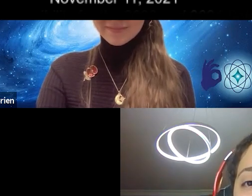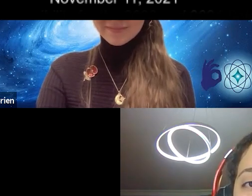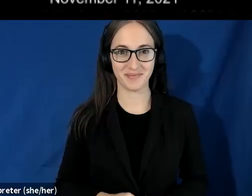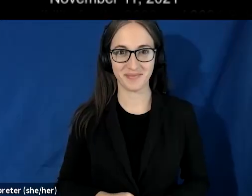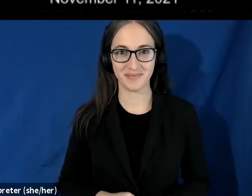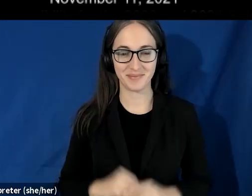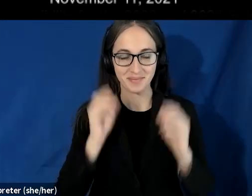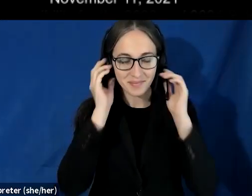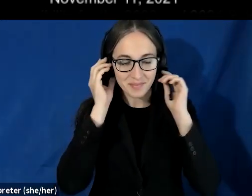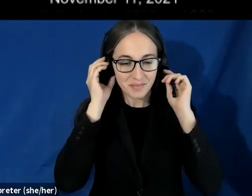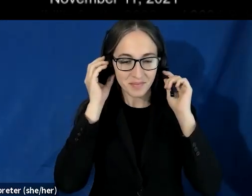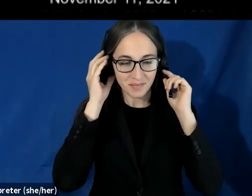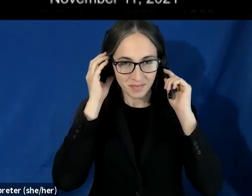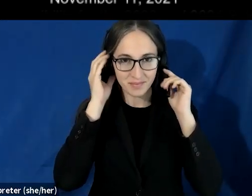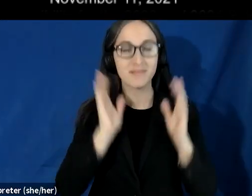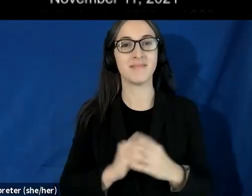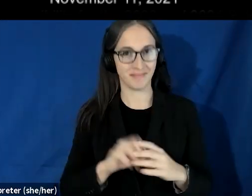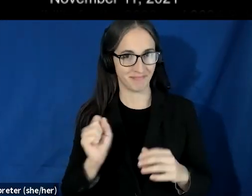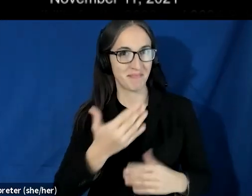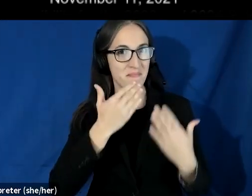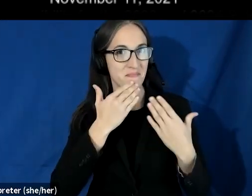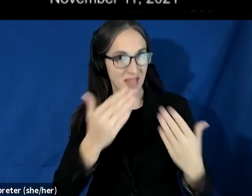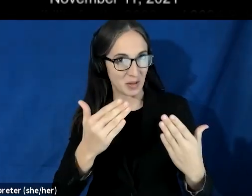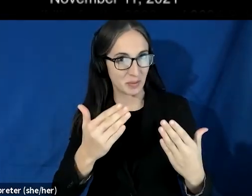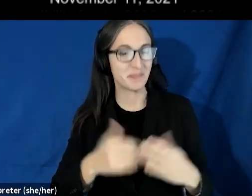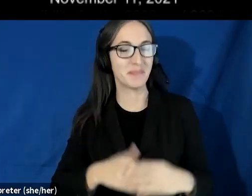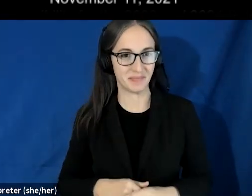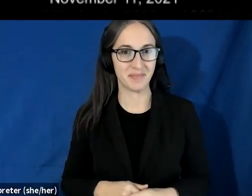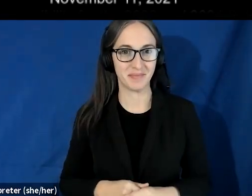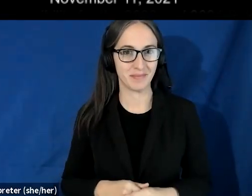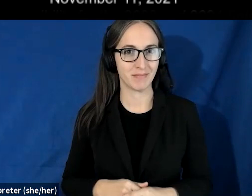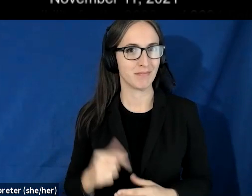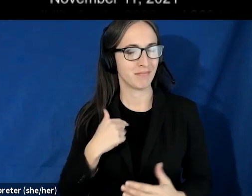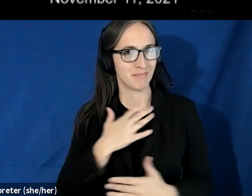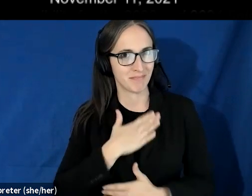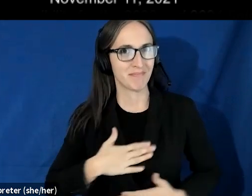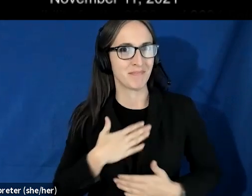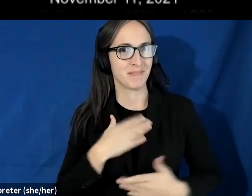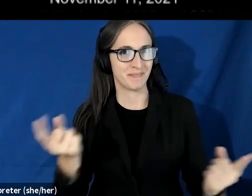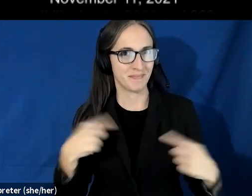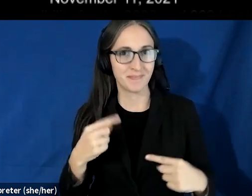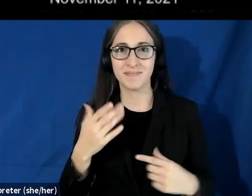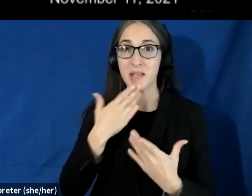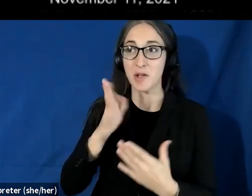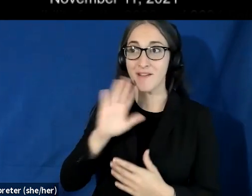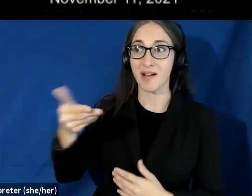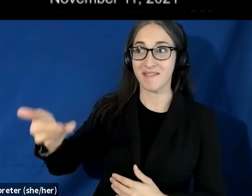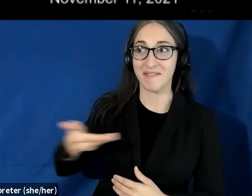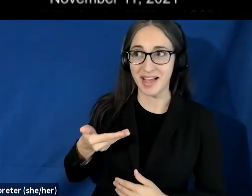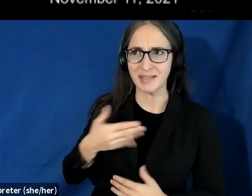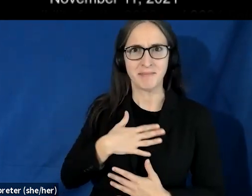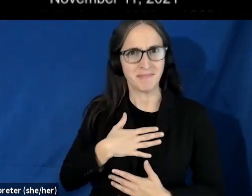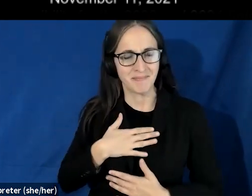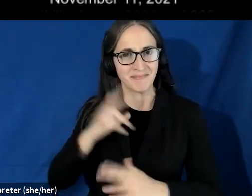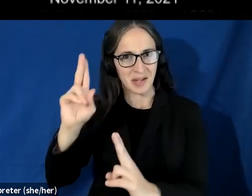Yeah, uh, thank you. First of all, it's my pleasure to be here. Thanks for inviting me. It's an absolute honor to share my